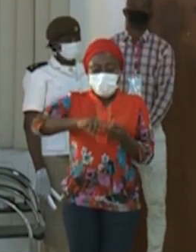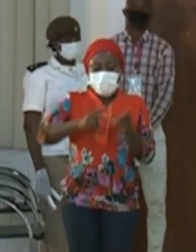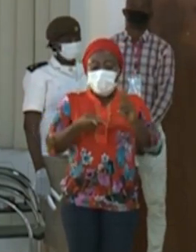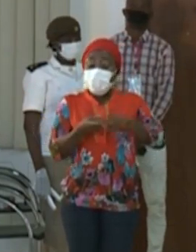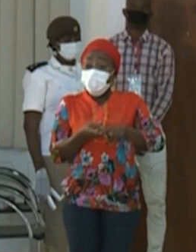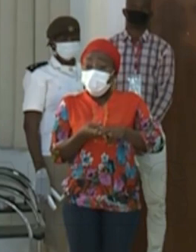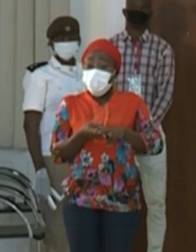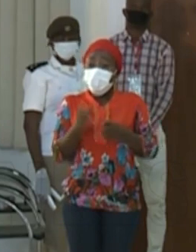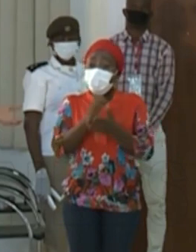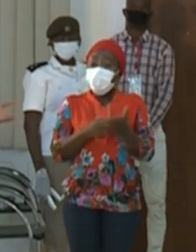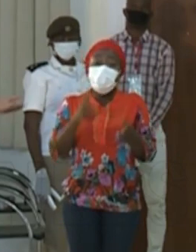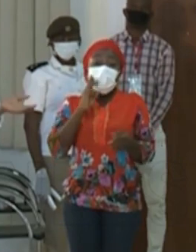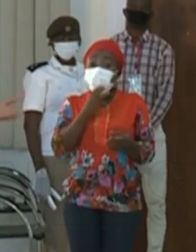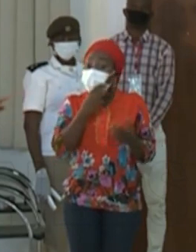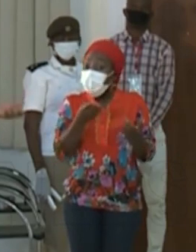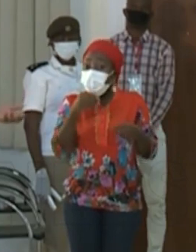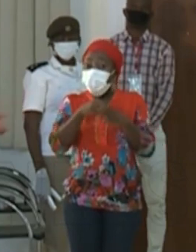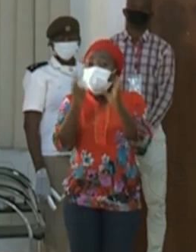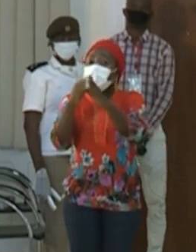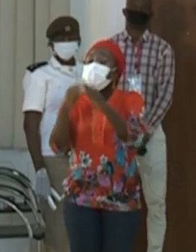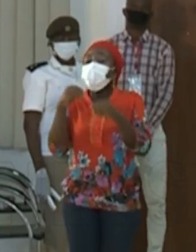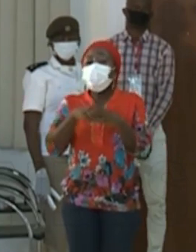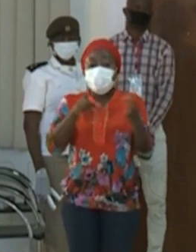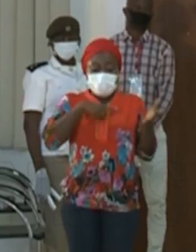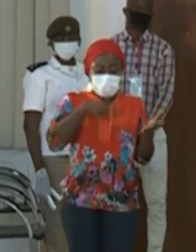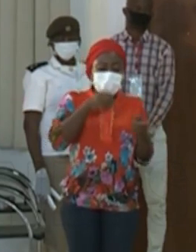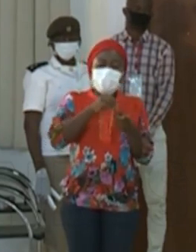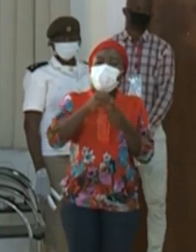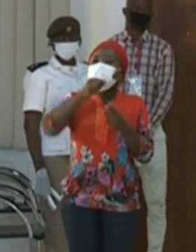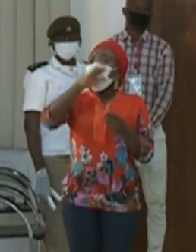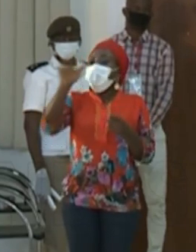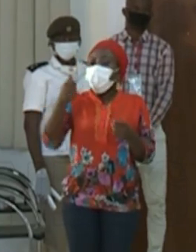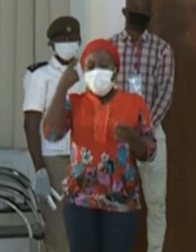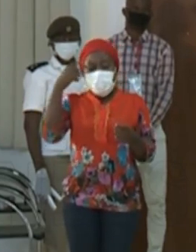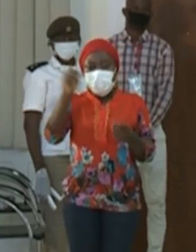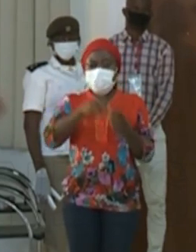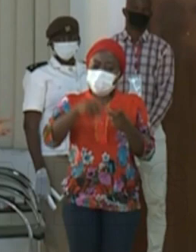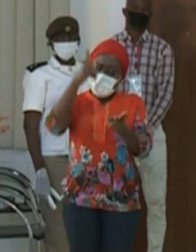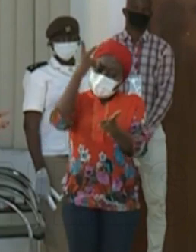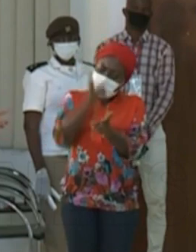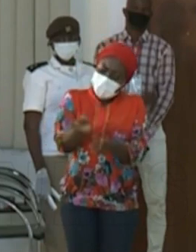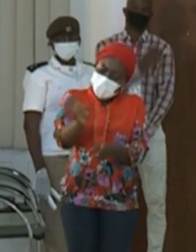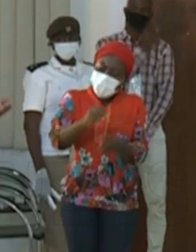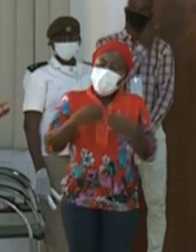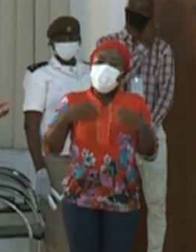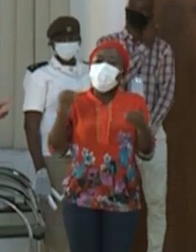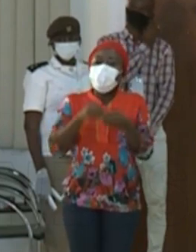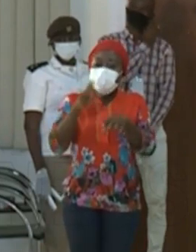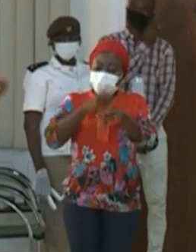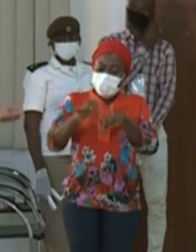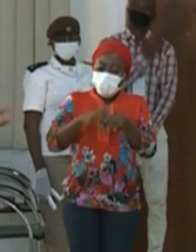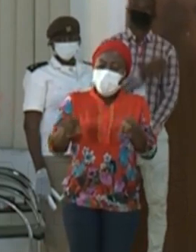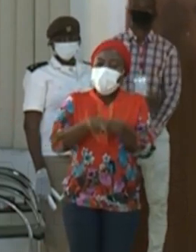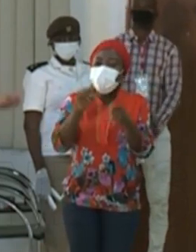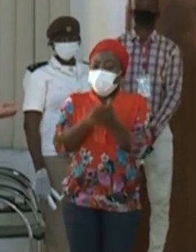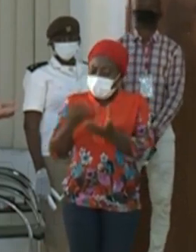some of the hotels in some of the cities like Lagos and Abuja, you know, for them to have more spaces so that you can evacuate more